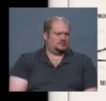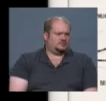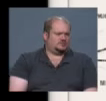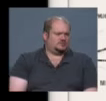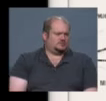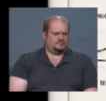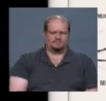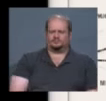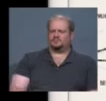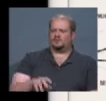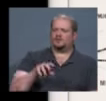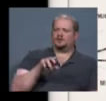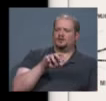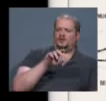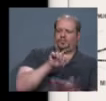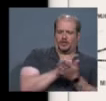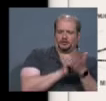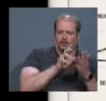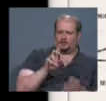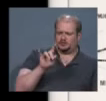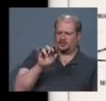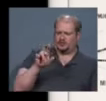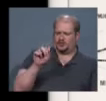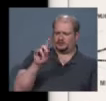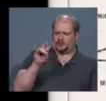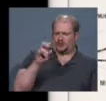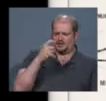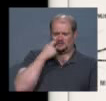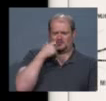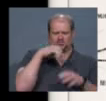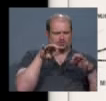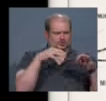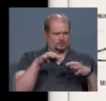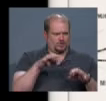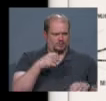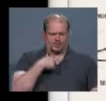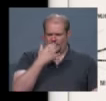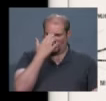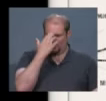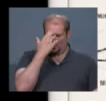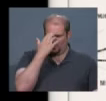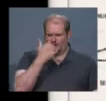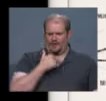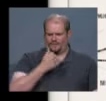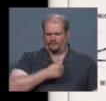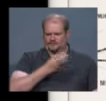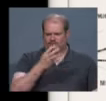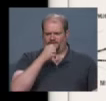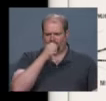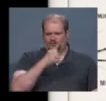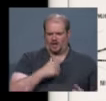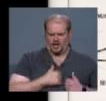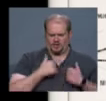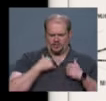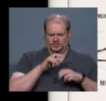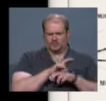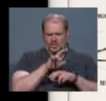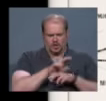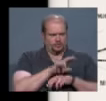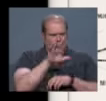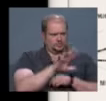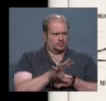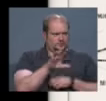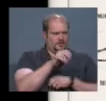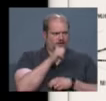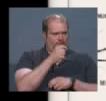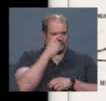I think Director Adcock, in that area you just described, I know there's several non-residential uses.